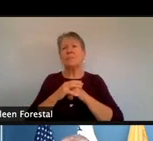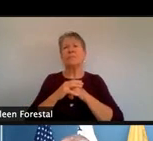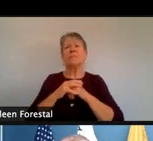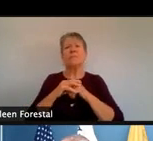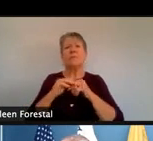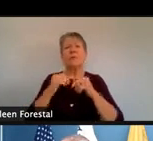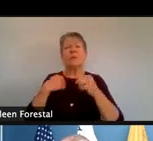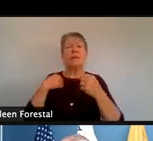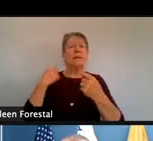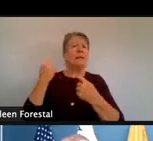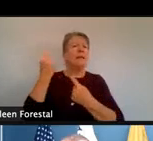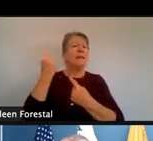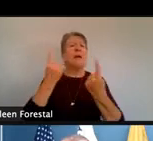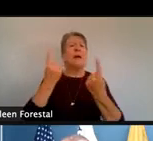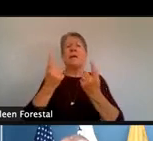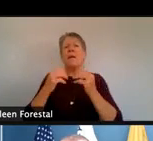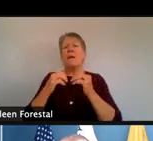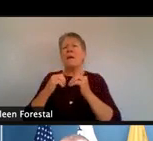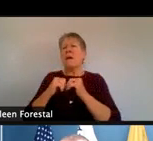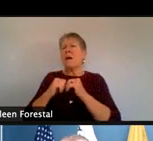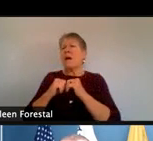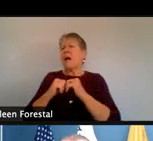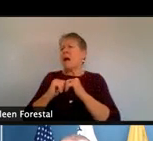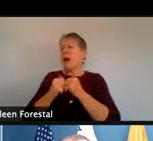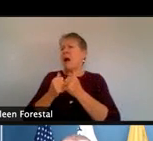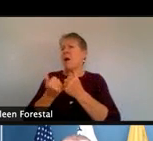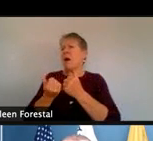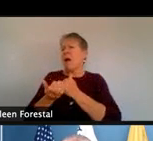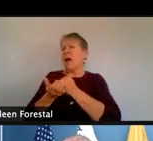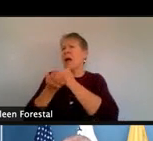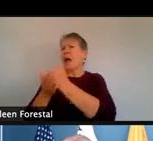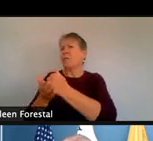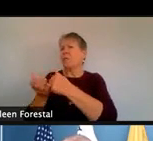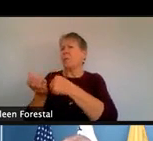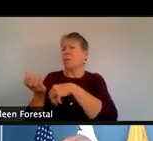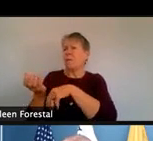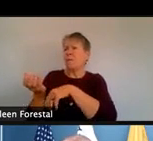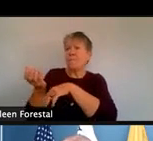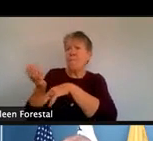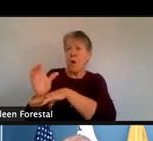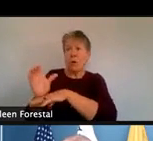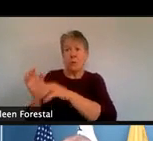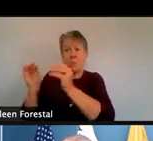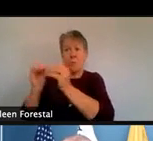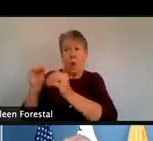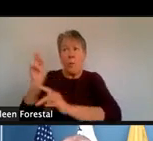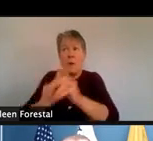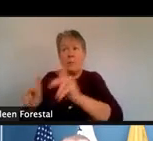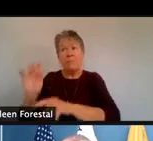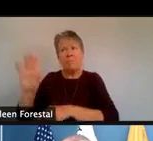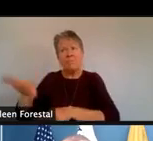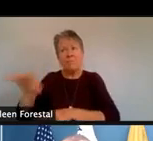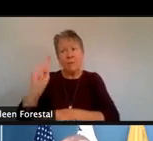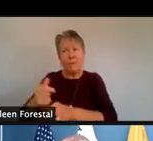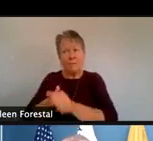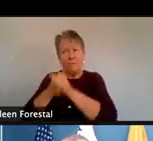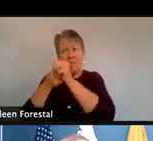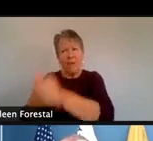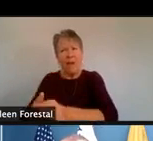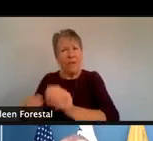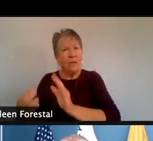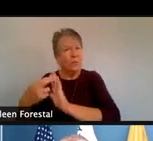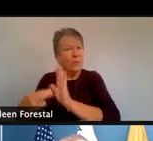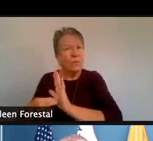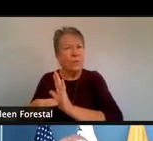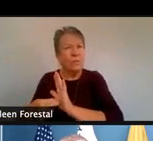enforcement, to augment what Newark is doing themselves. I think Pat was on with the director of